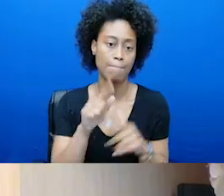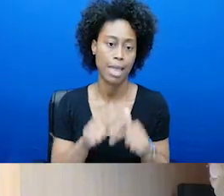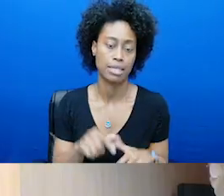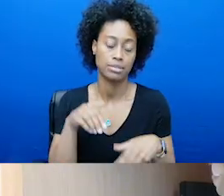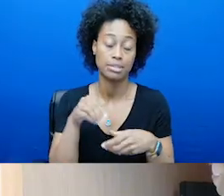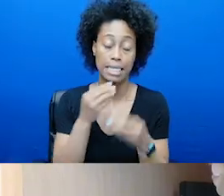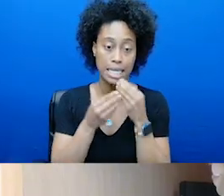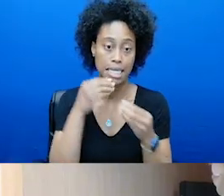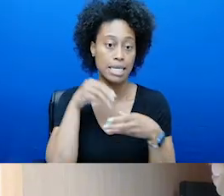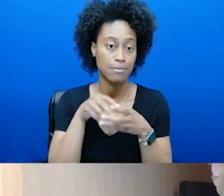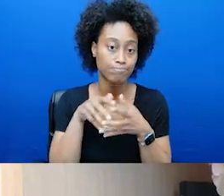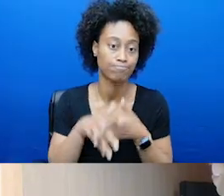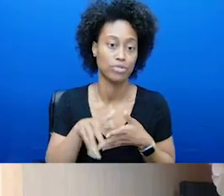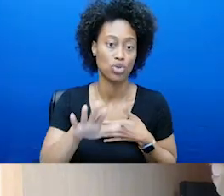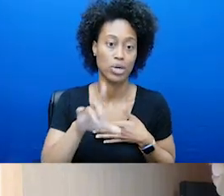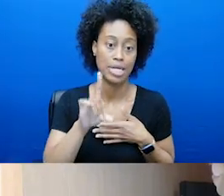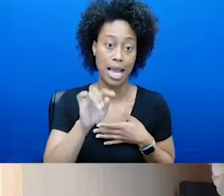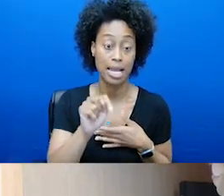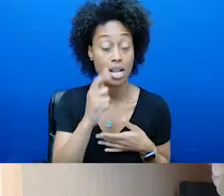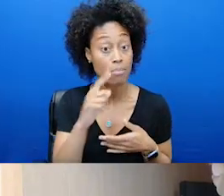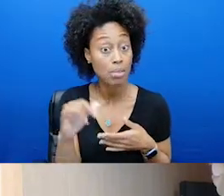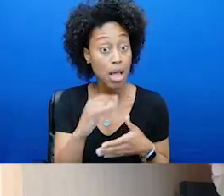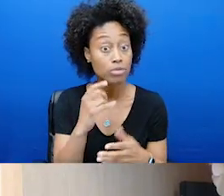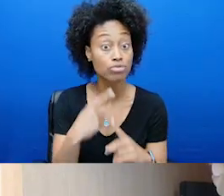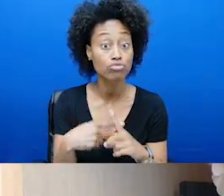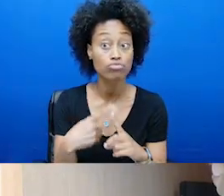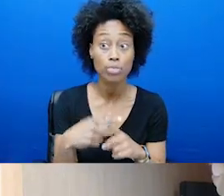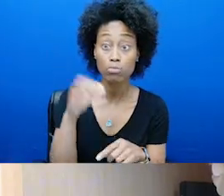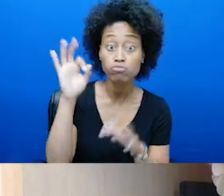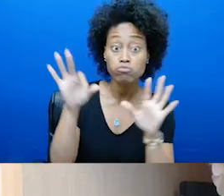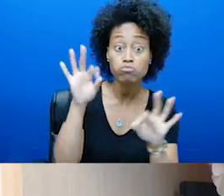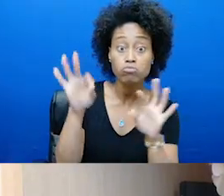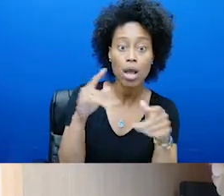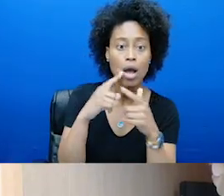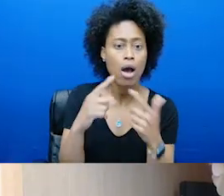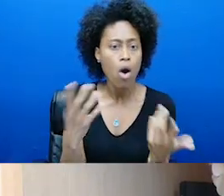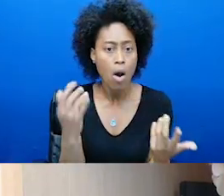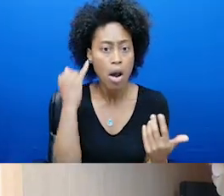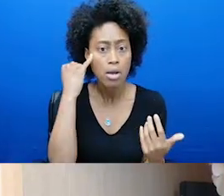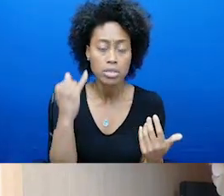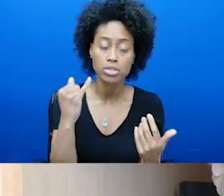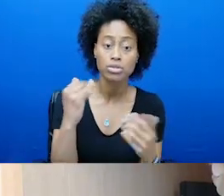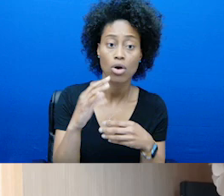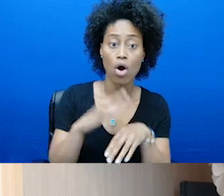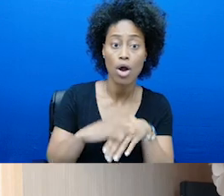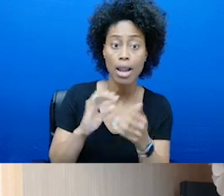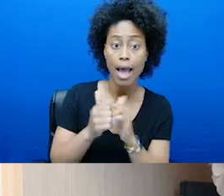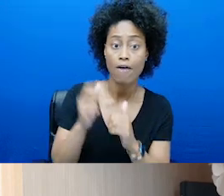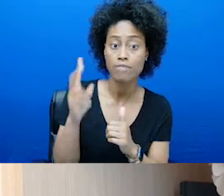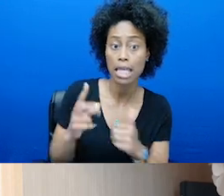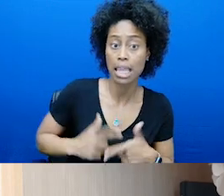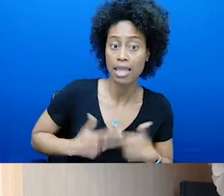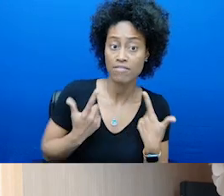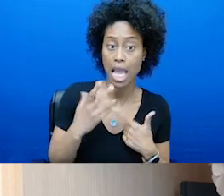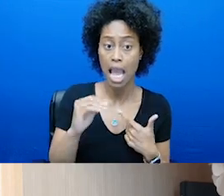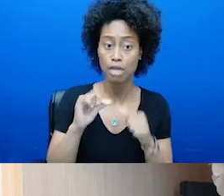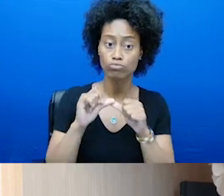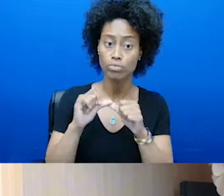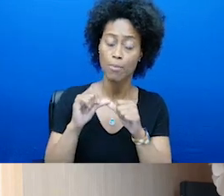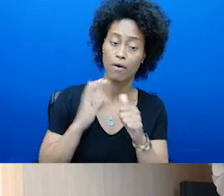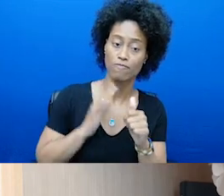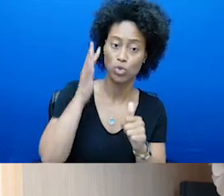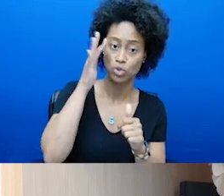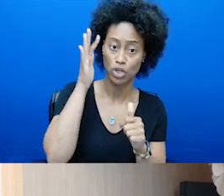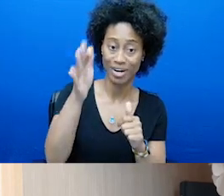their diet. Plus, share tips and knowledge on vegan living for a more compassionate and sustainable future. All of our resources